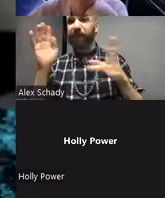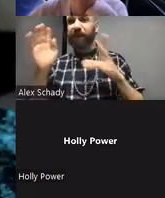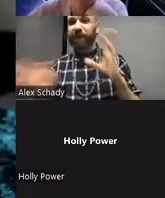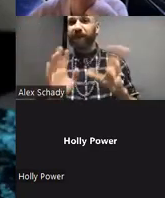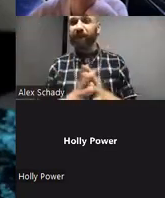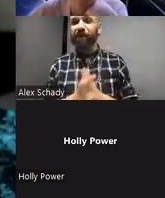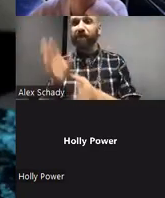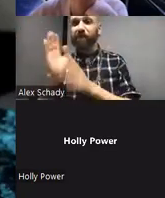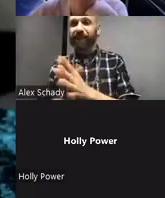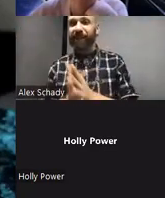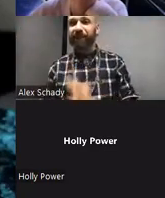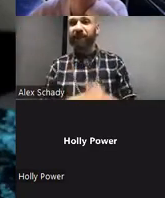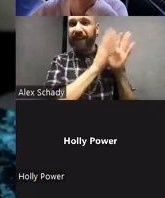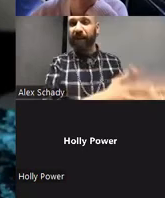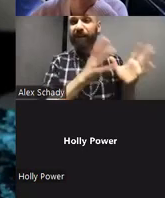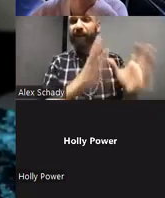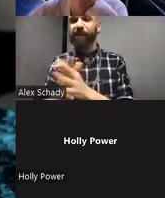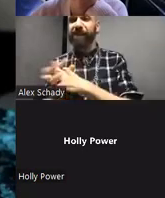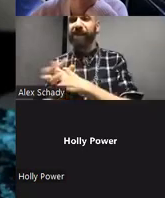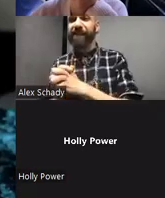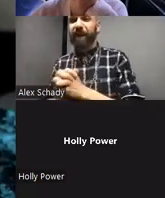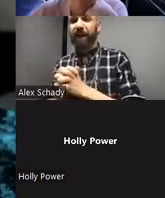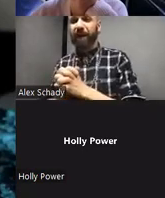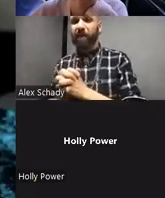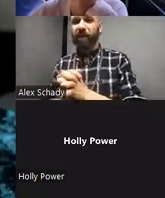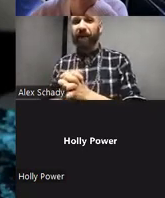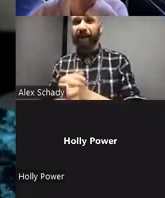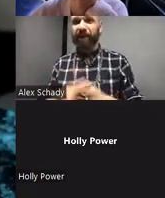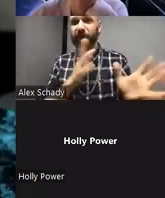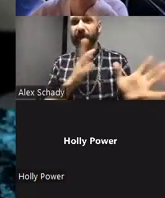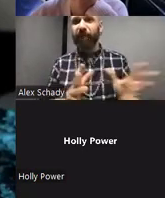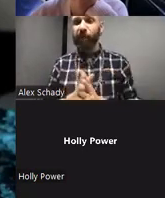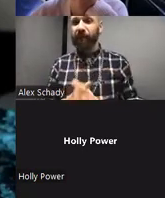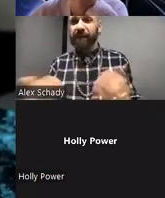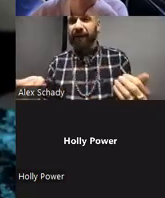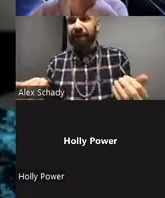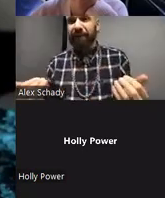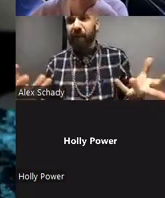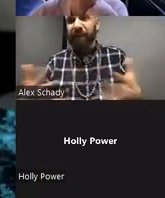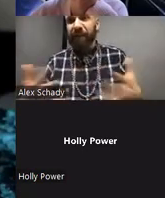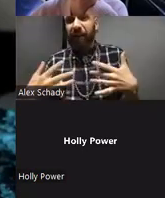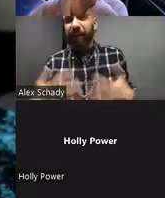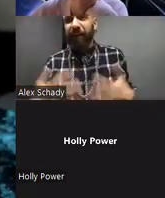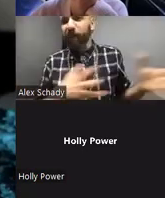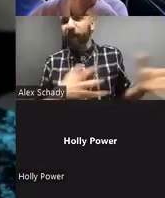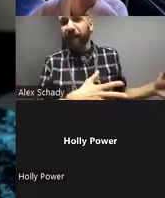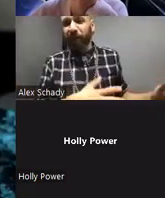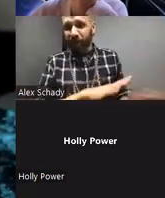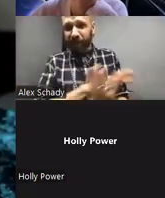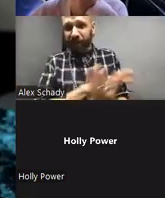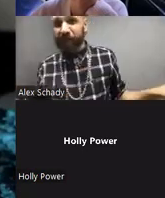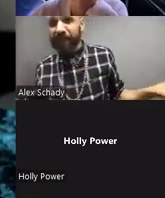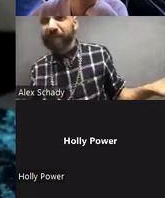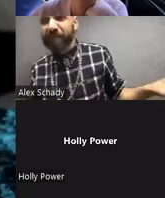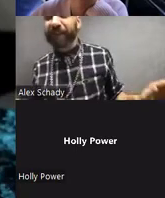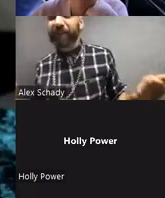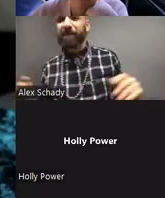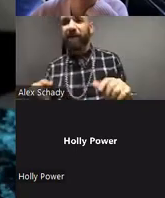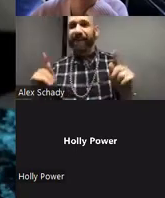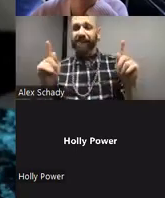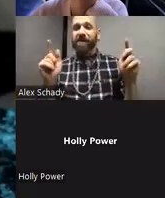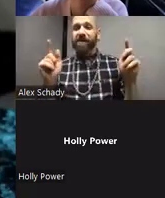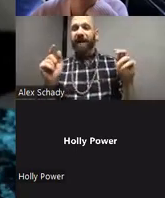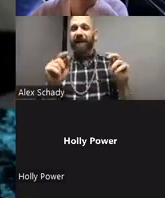we think we've got the methodology sort of worked out so that it's absolutely straightforward. I always think that if I can do it, anyone can do it, because I'm really not